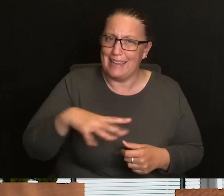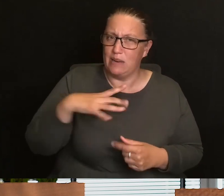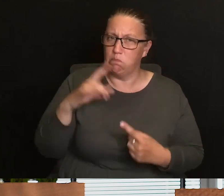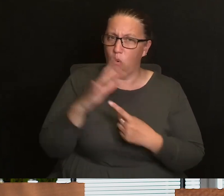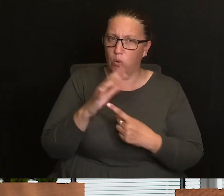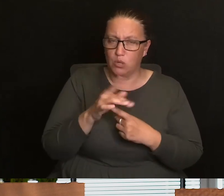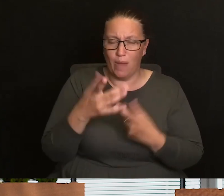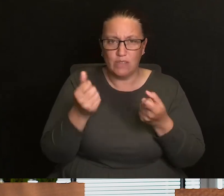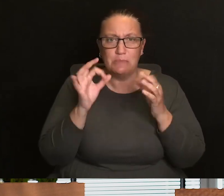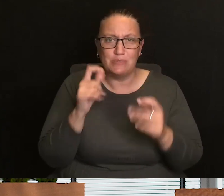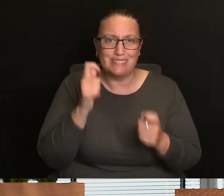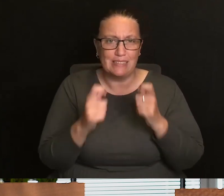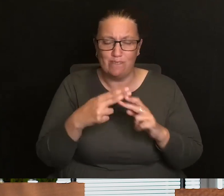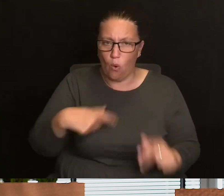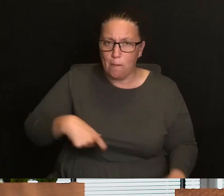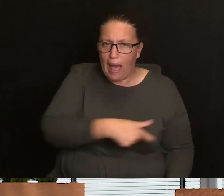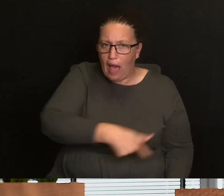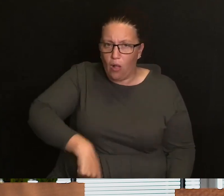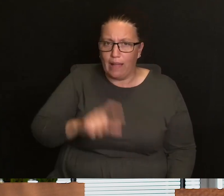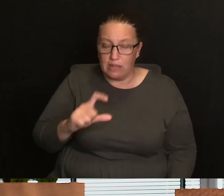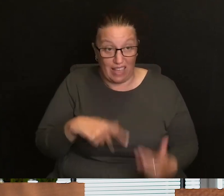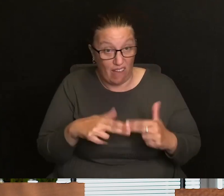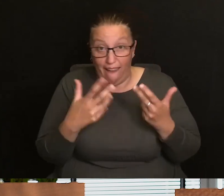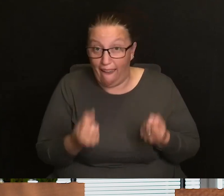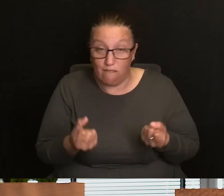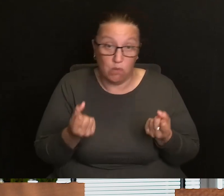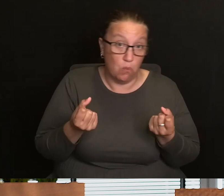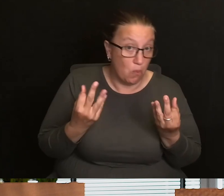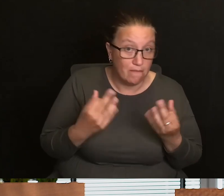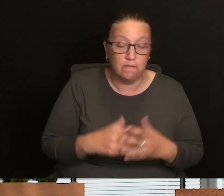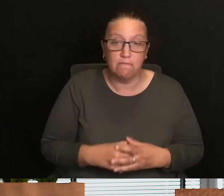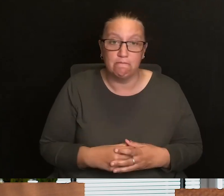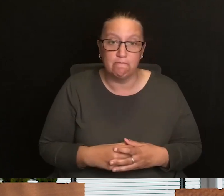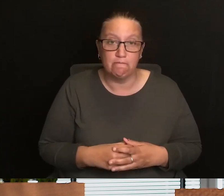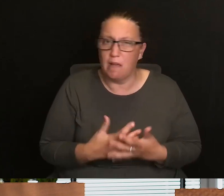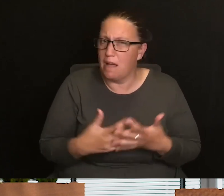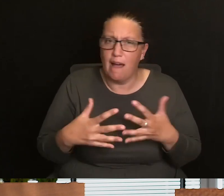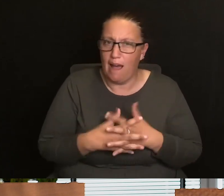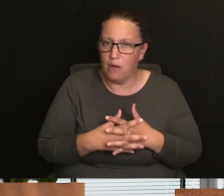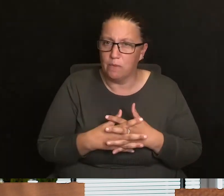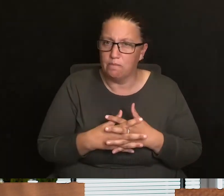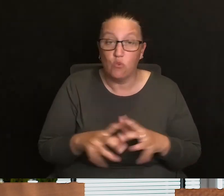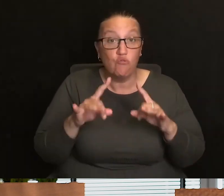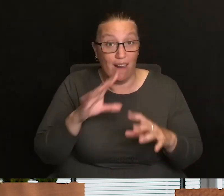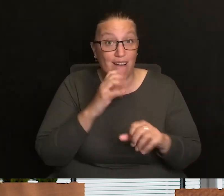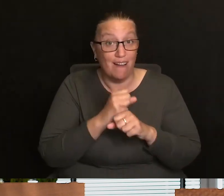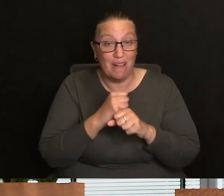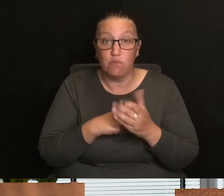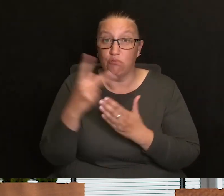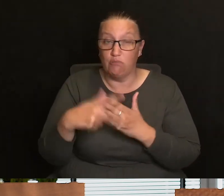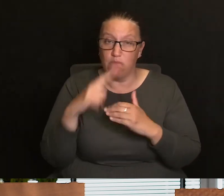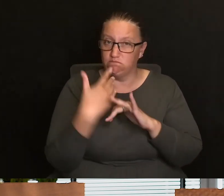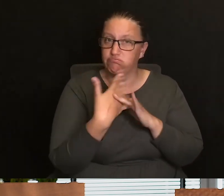life of a loved one. Every 2 years, the National Bowel Cancer Screening Program mails a free test kit